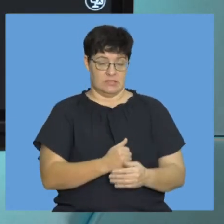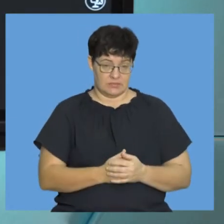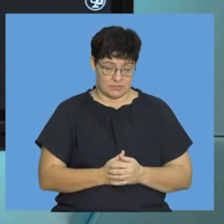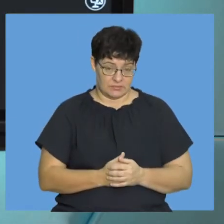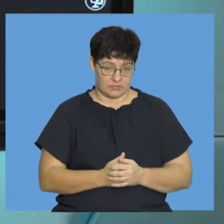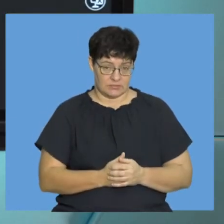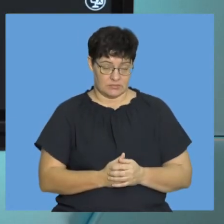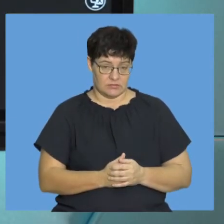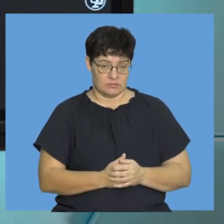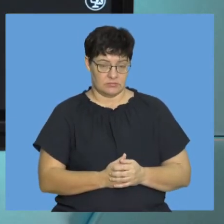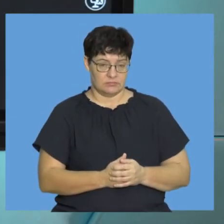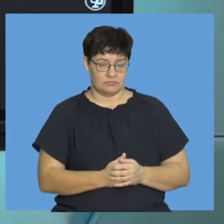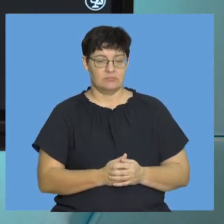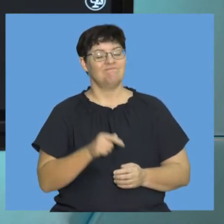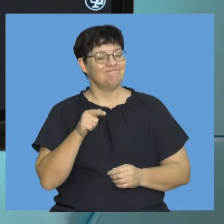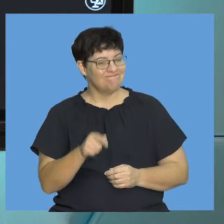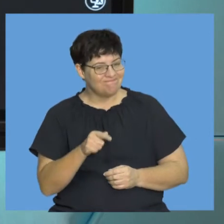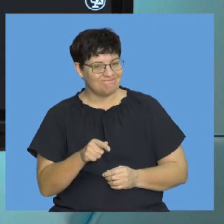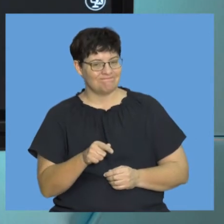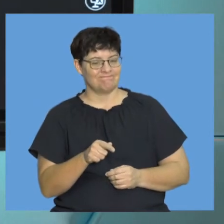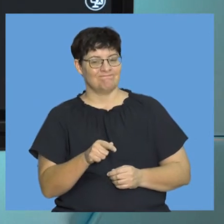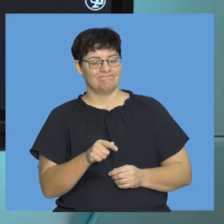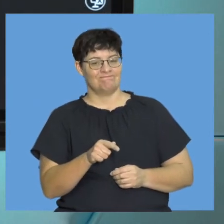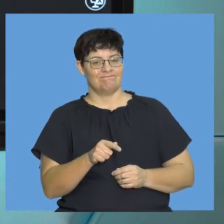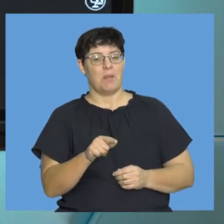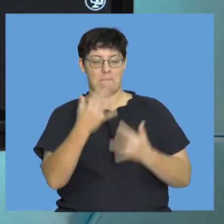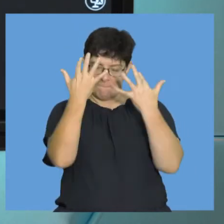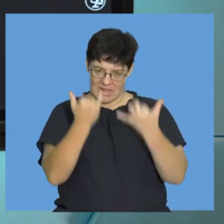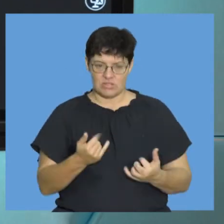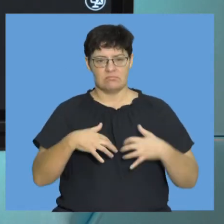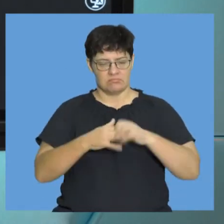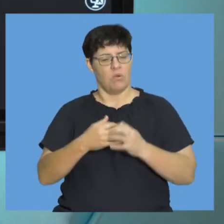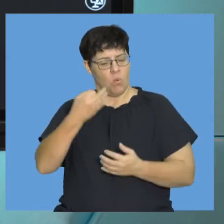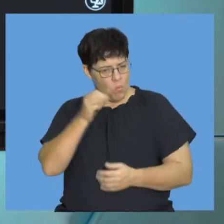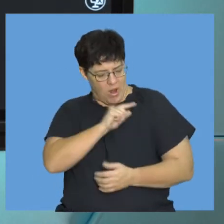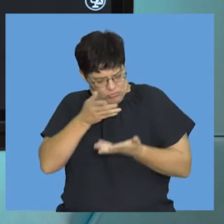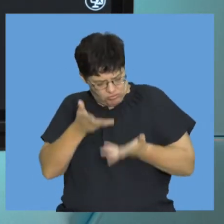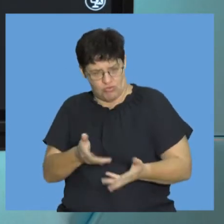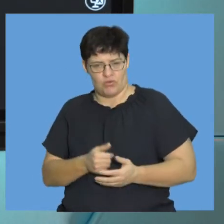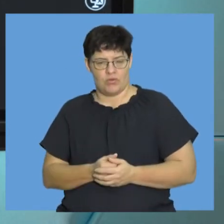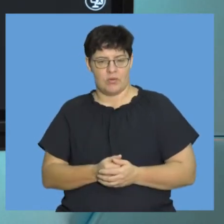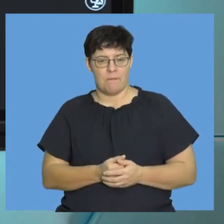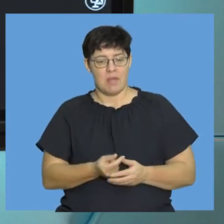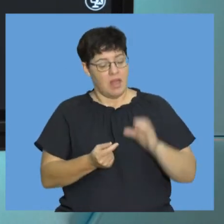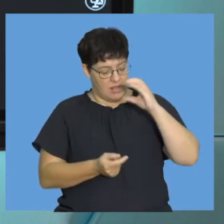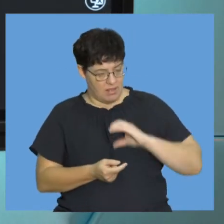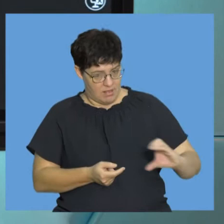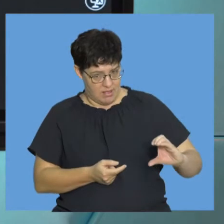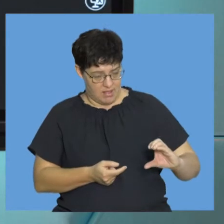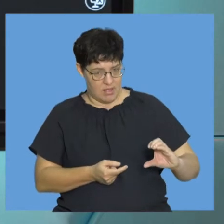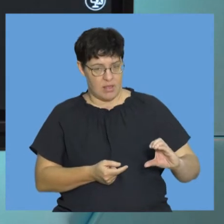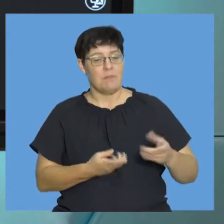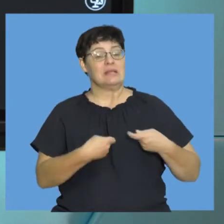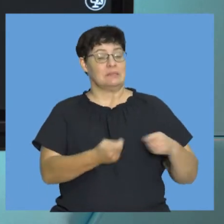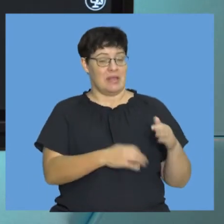that is the ultimate idea of the budget. You've allocated a certain